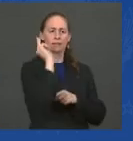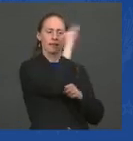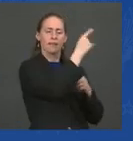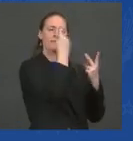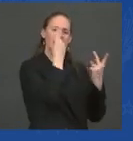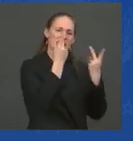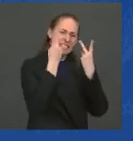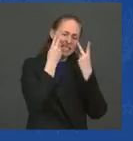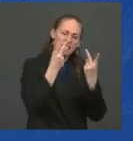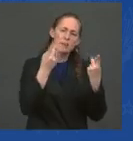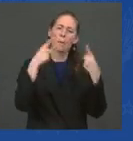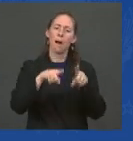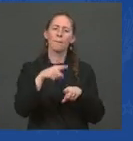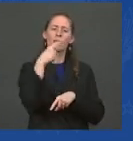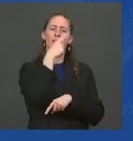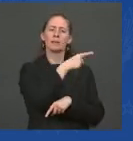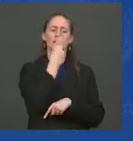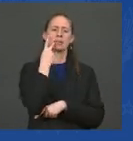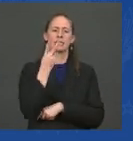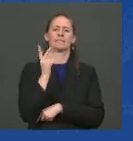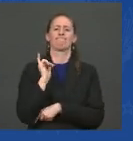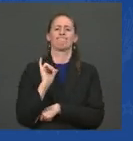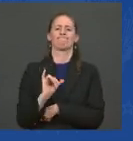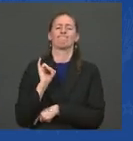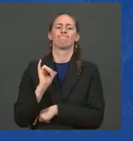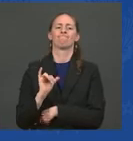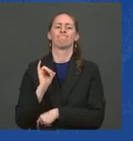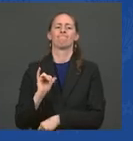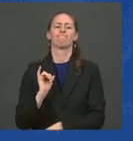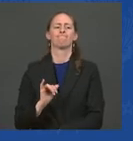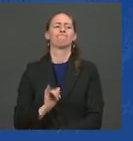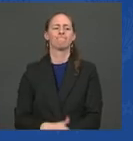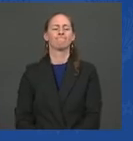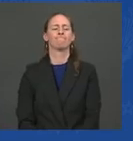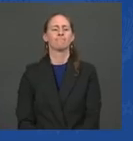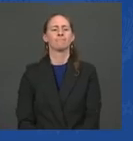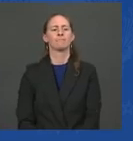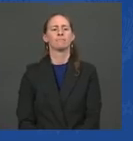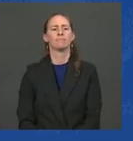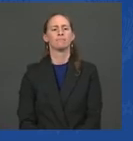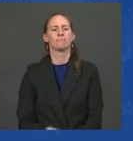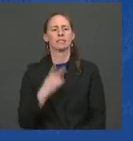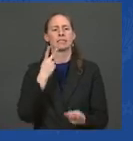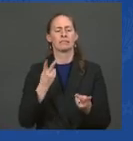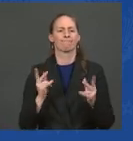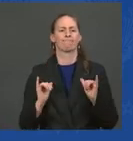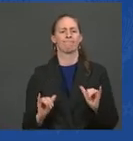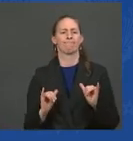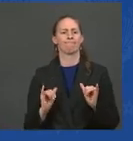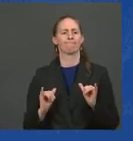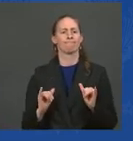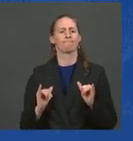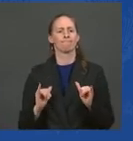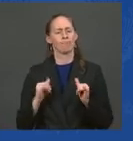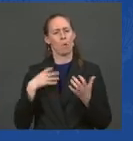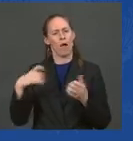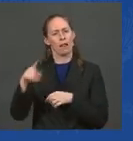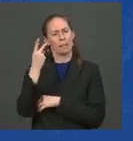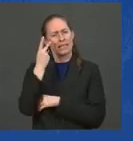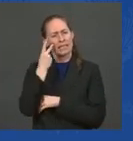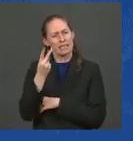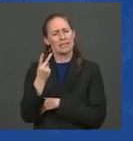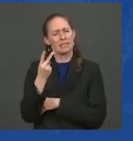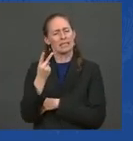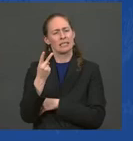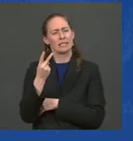Work sets you free as you go through the entrance. But that's not what I wanted them to see. I wanted them to see the